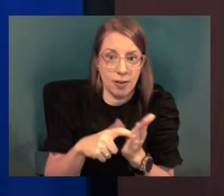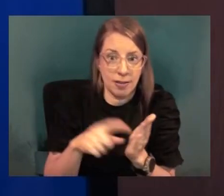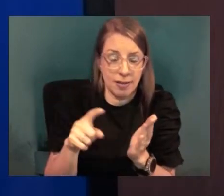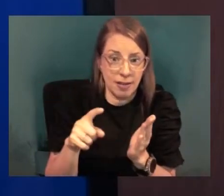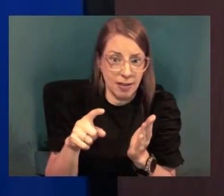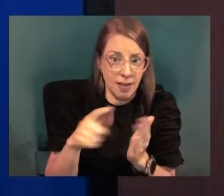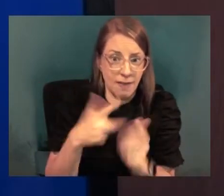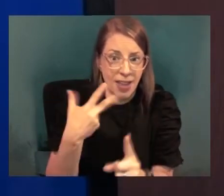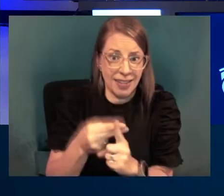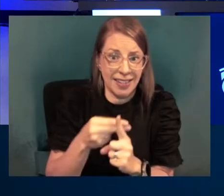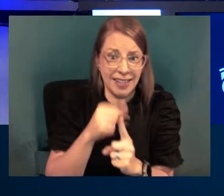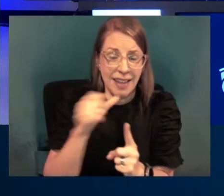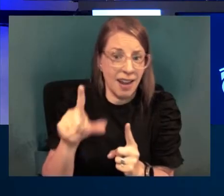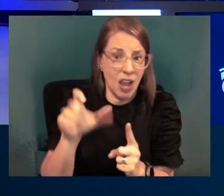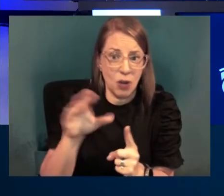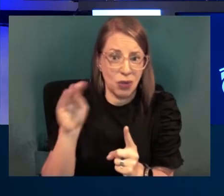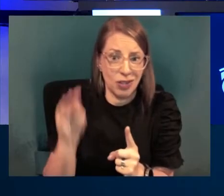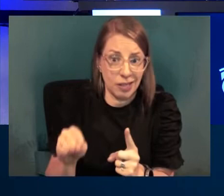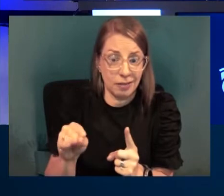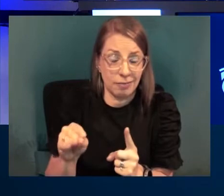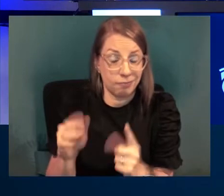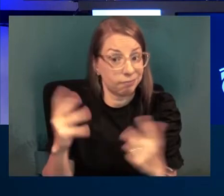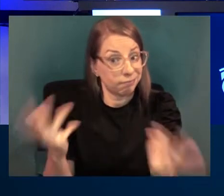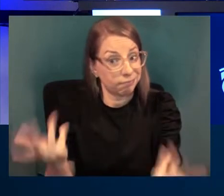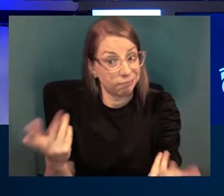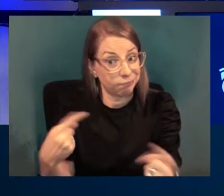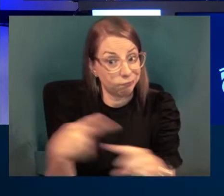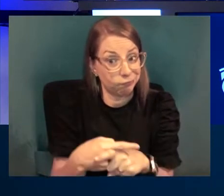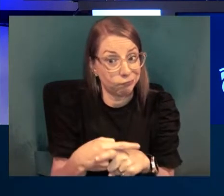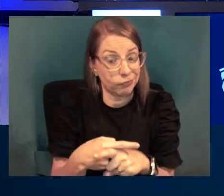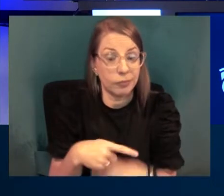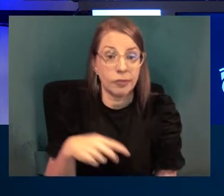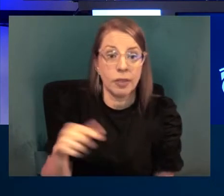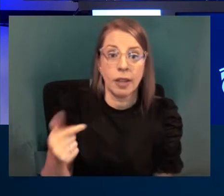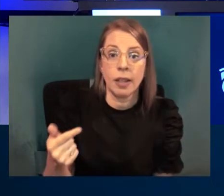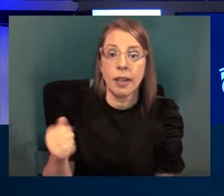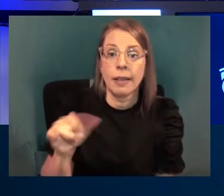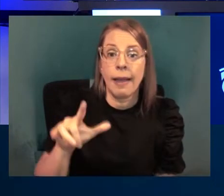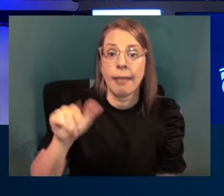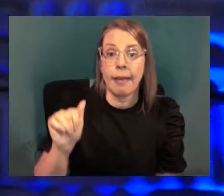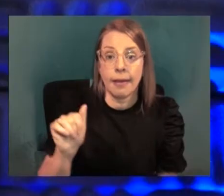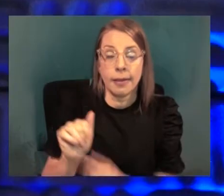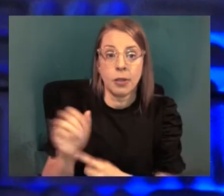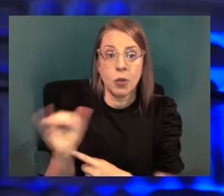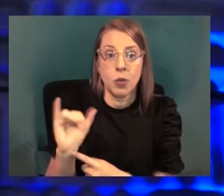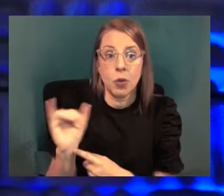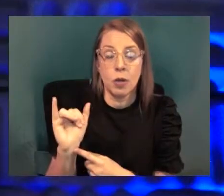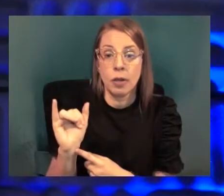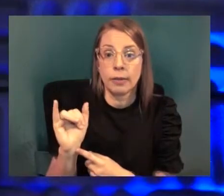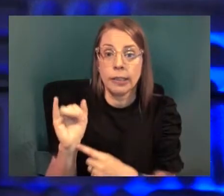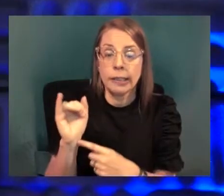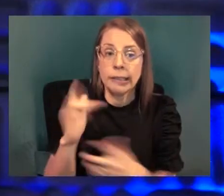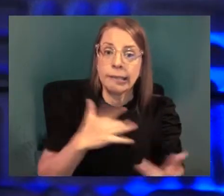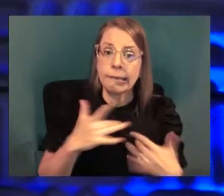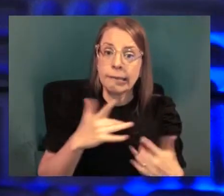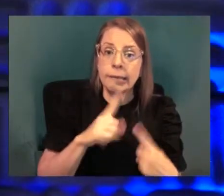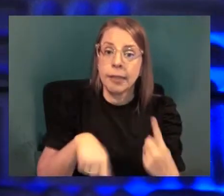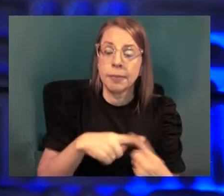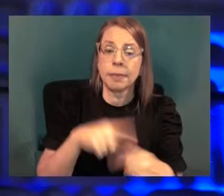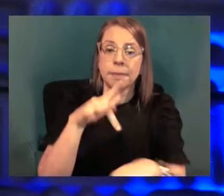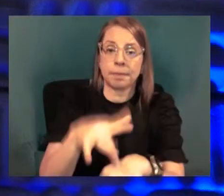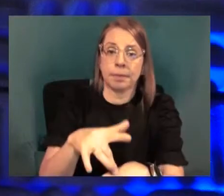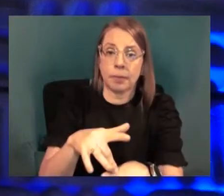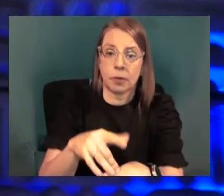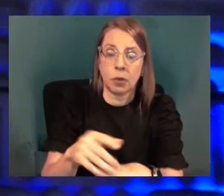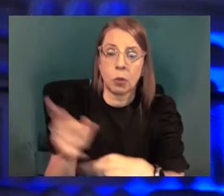math. And your answer is probably works for Gayla too, because she's concerned about going to the Royals game. With the Delta variant, and she